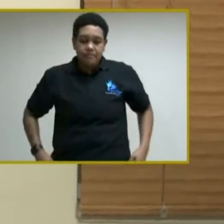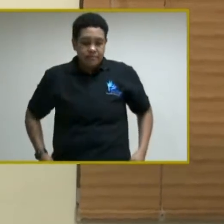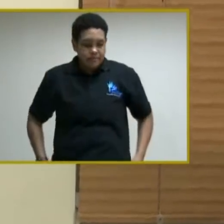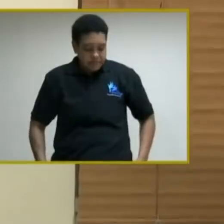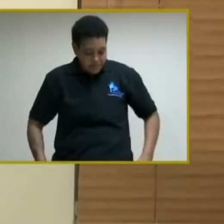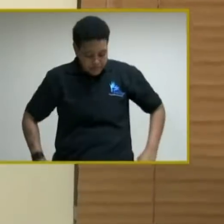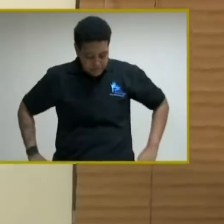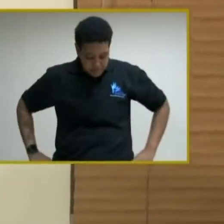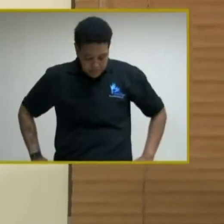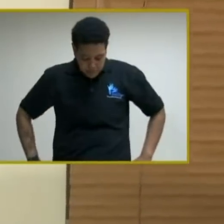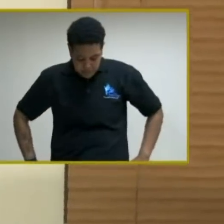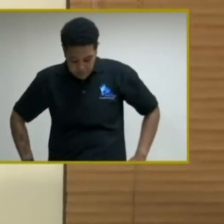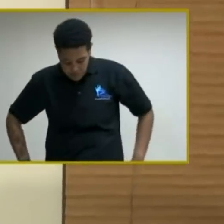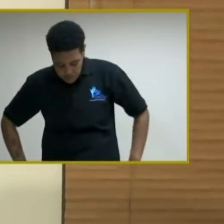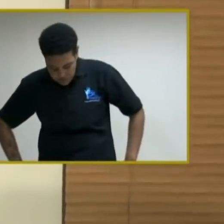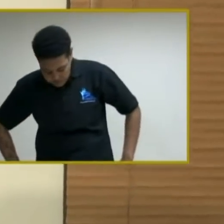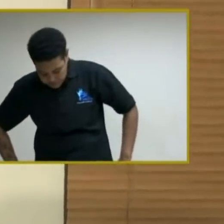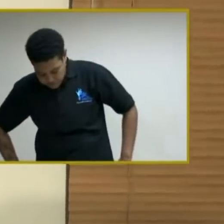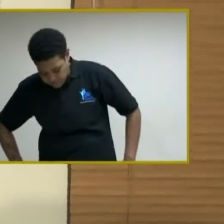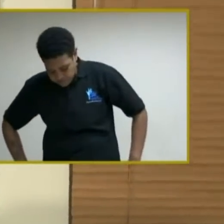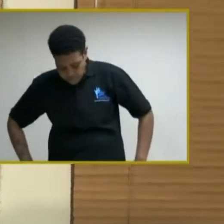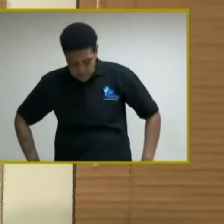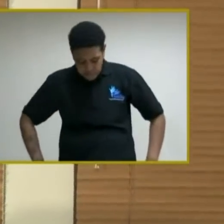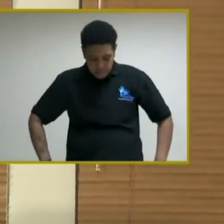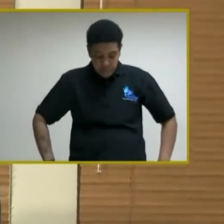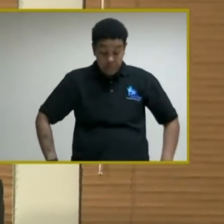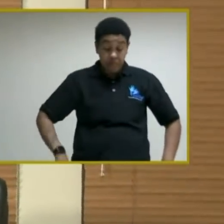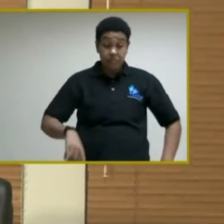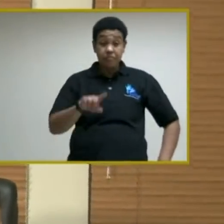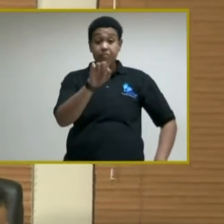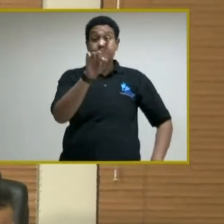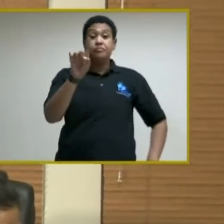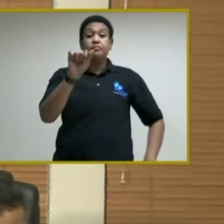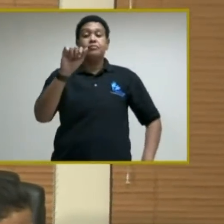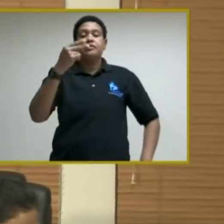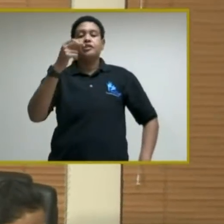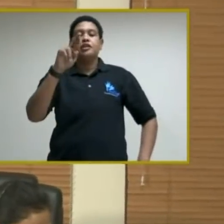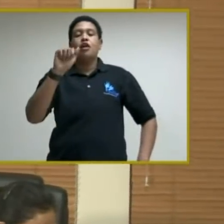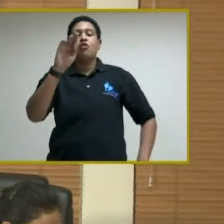Thank you very much, CMO. We're going to go to Zara Burton from 18 Degrees North.